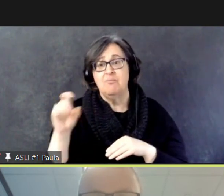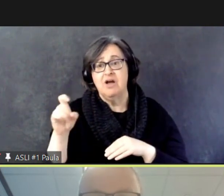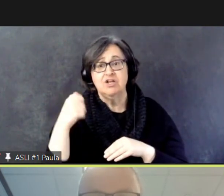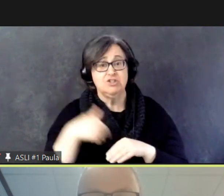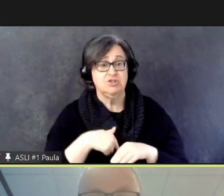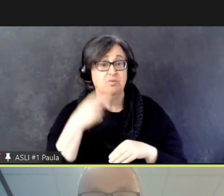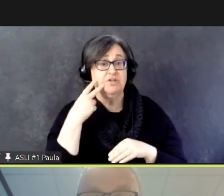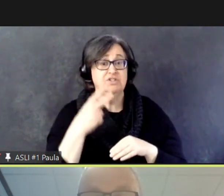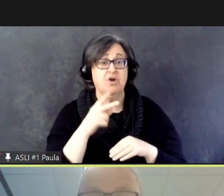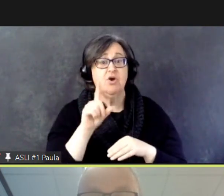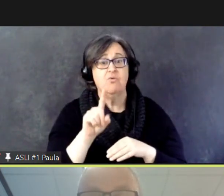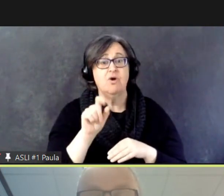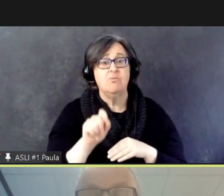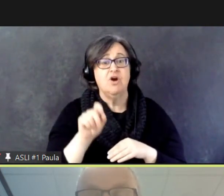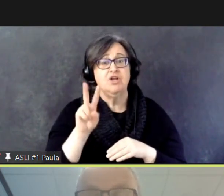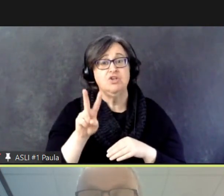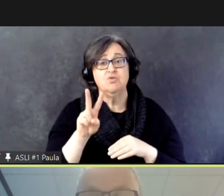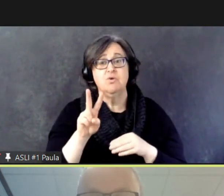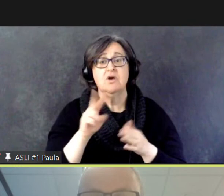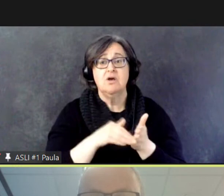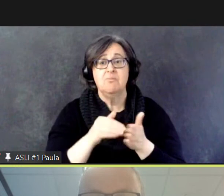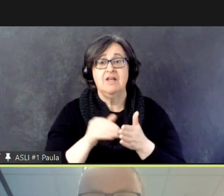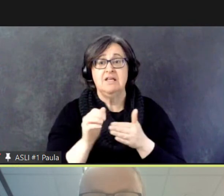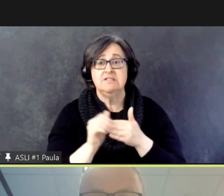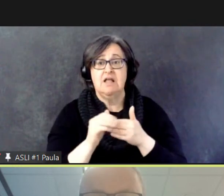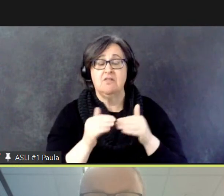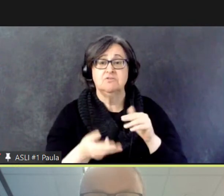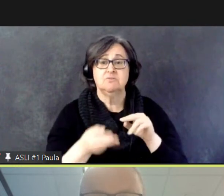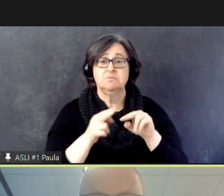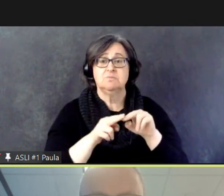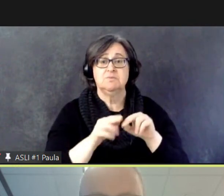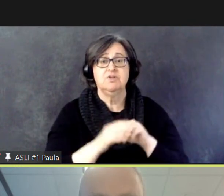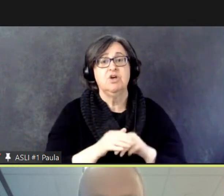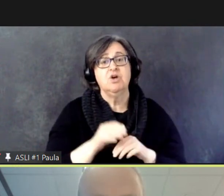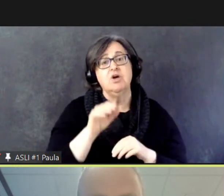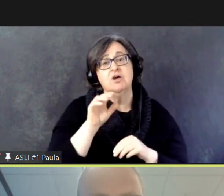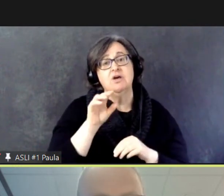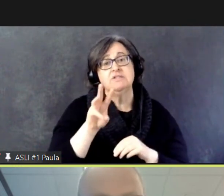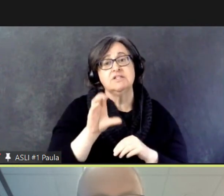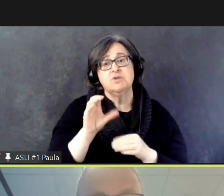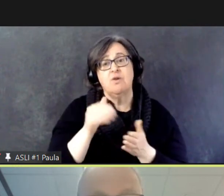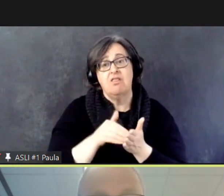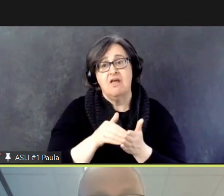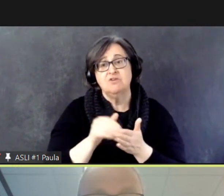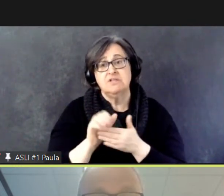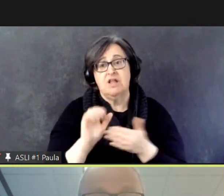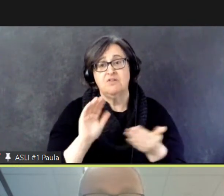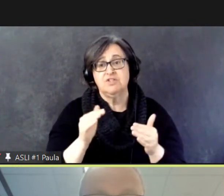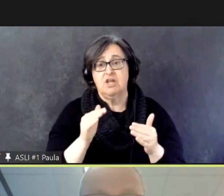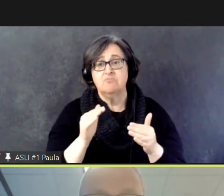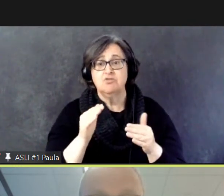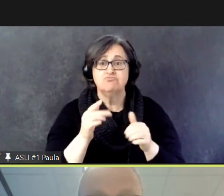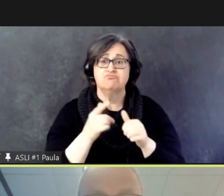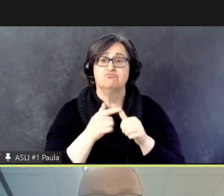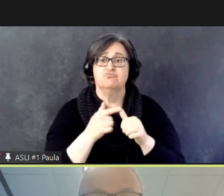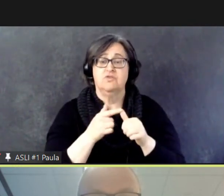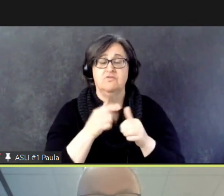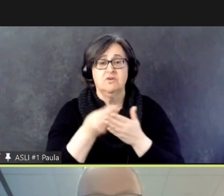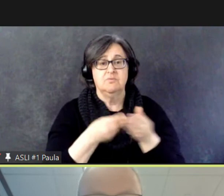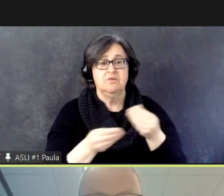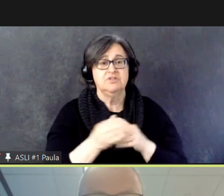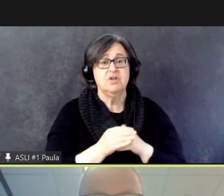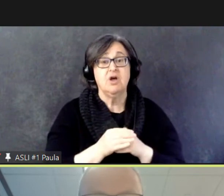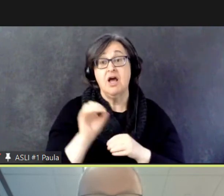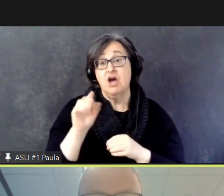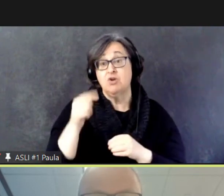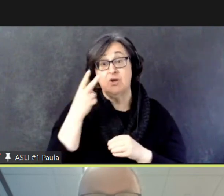positive variance on the amended budget and about $600,000 on the original budget. So overall, for the month of October, we